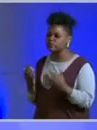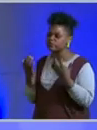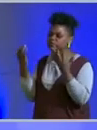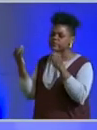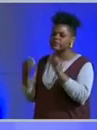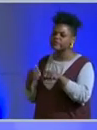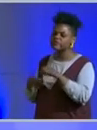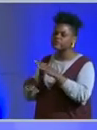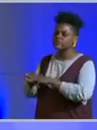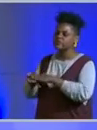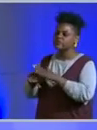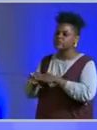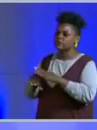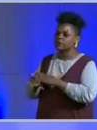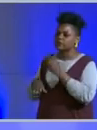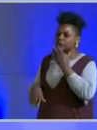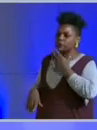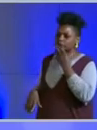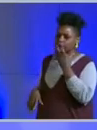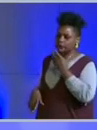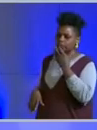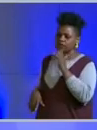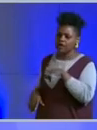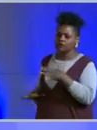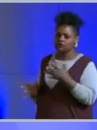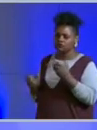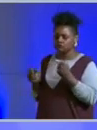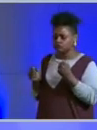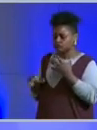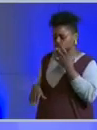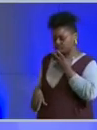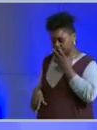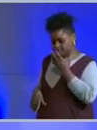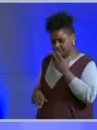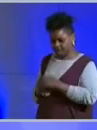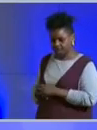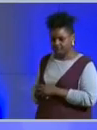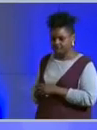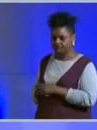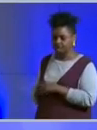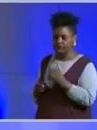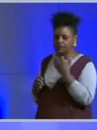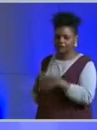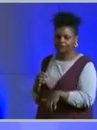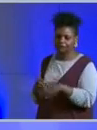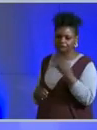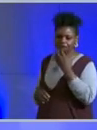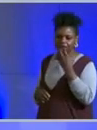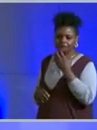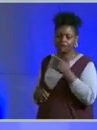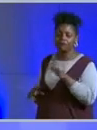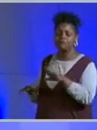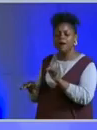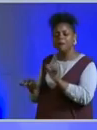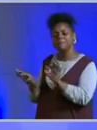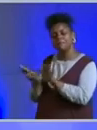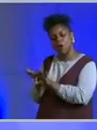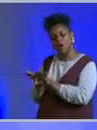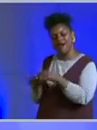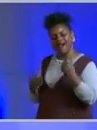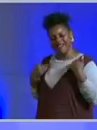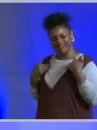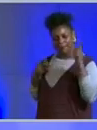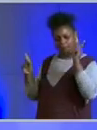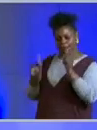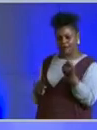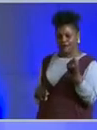a given that that was the strategy. And I think that it not only was a sell that we needed to do, but more importantly, it was having people understand